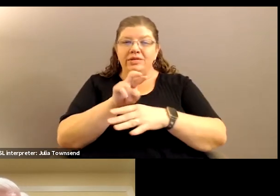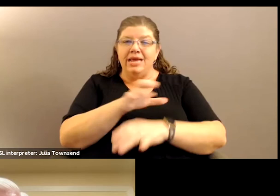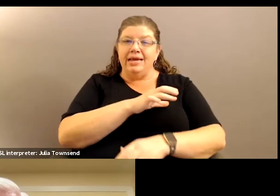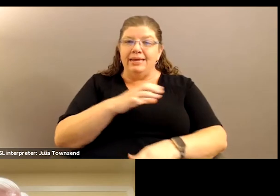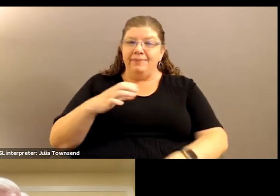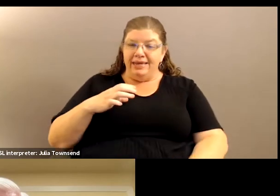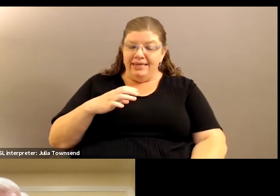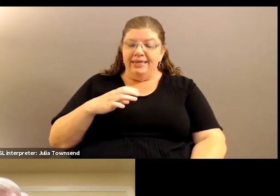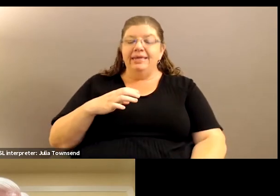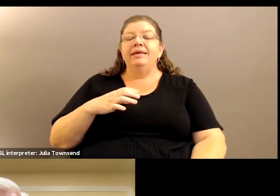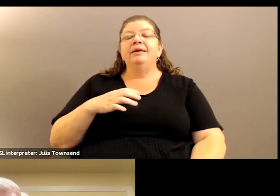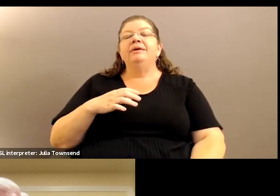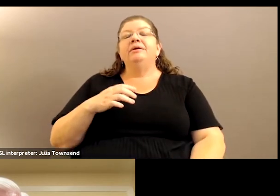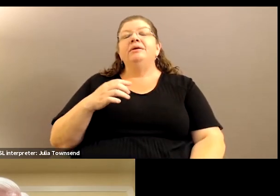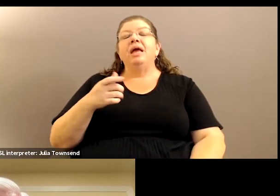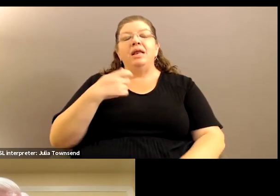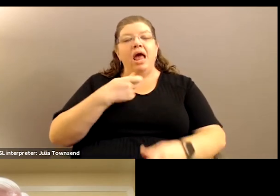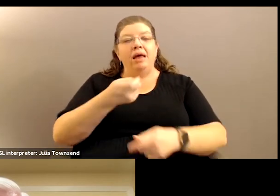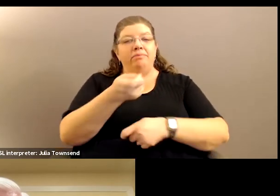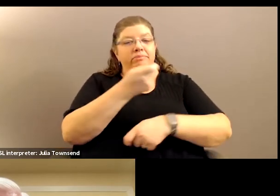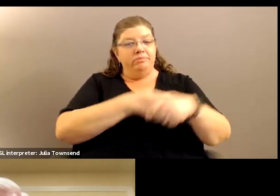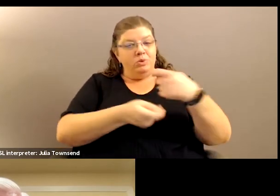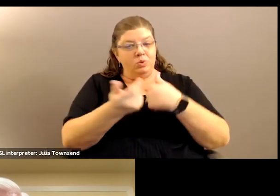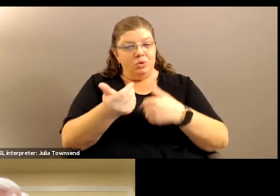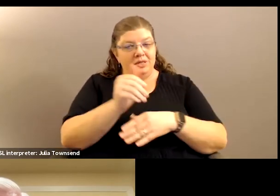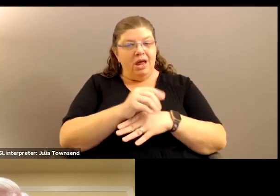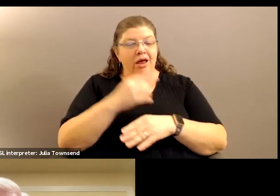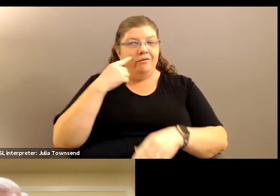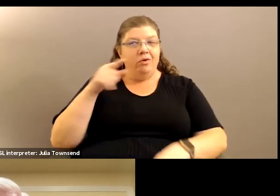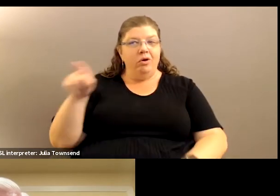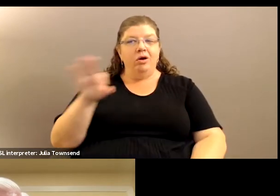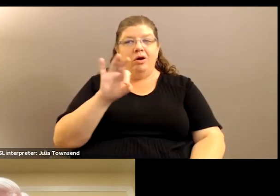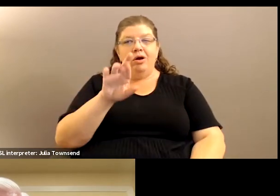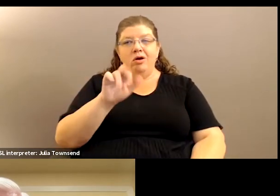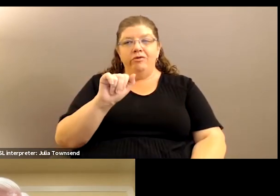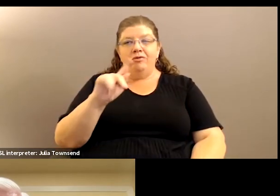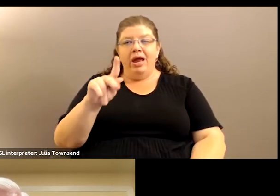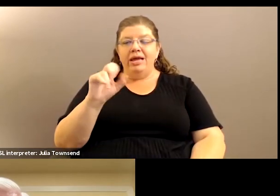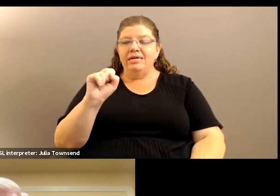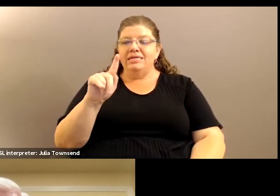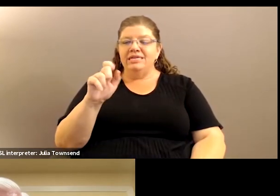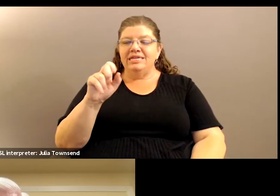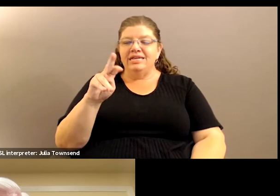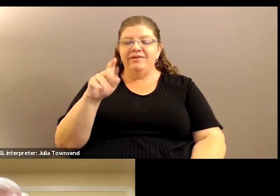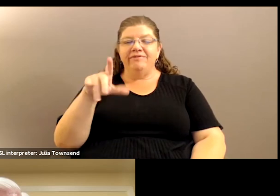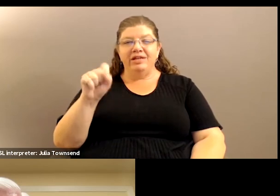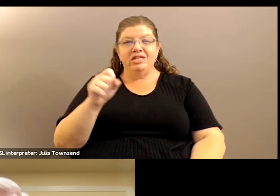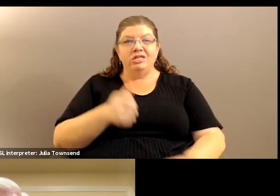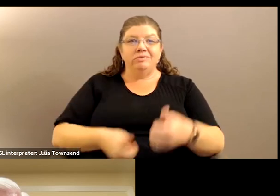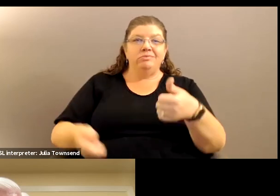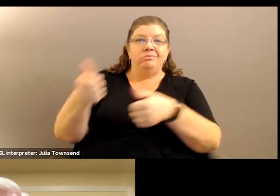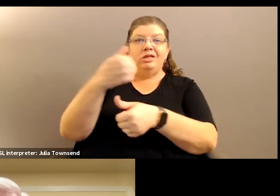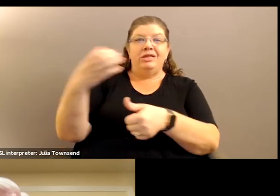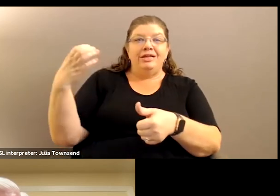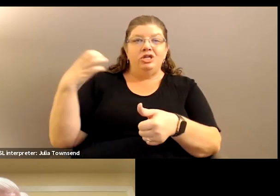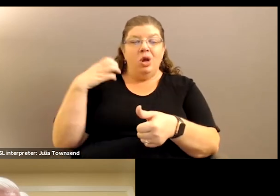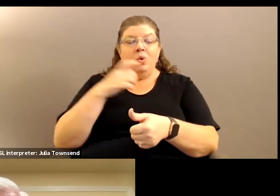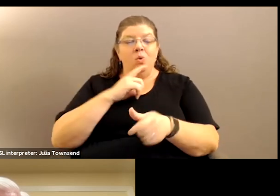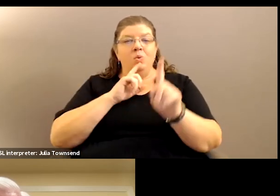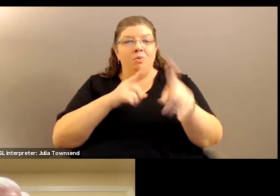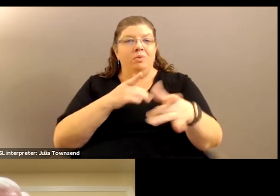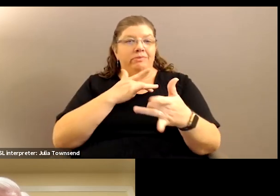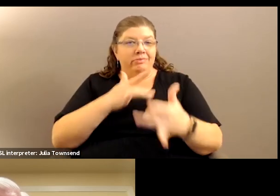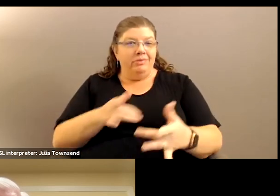um i'm standing in tonight for frank stevens our chair who otherwise would give this report uh who is